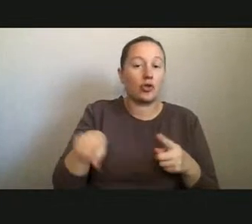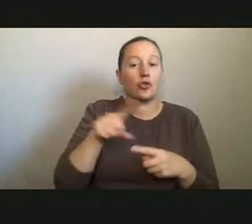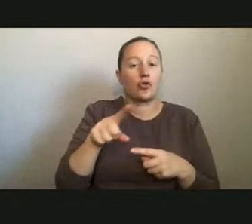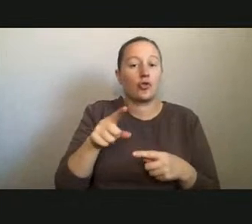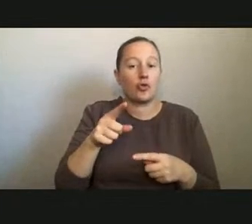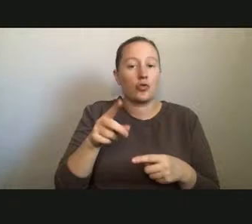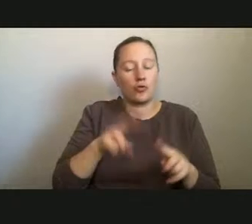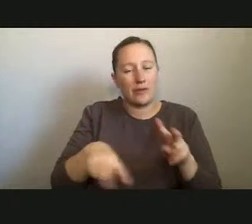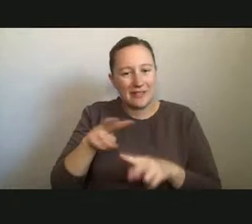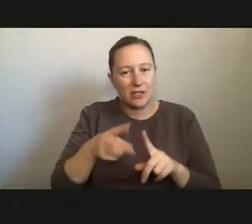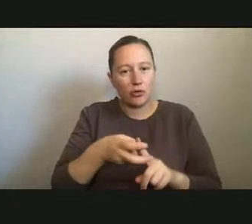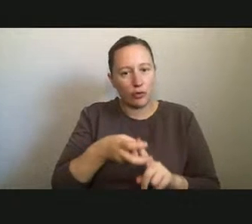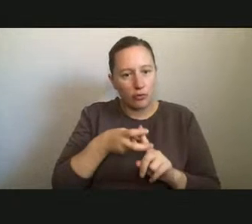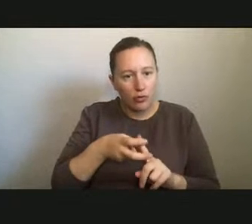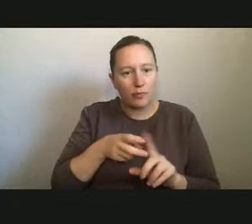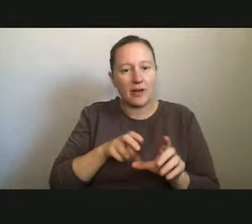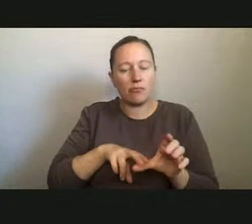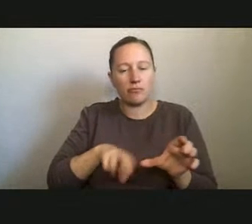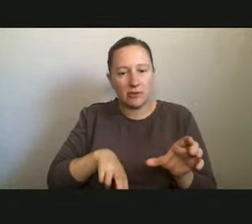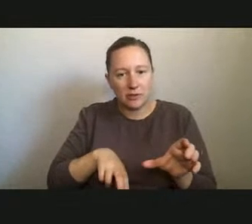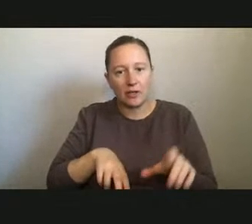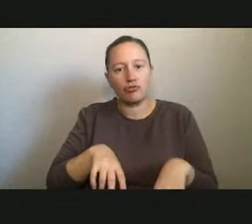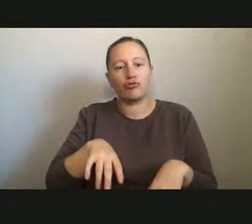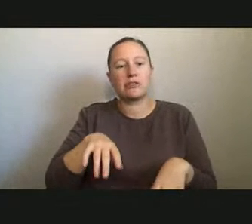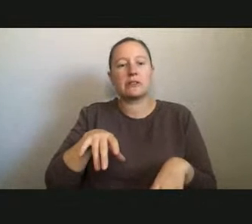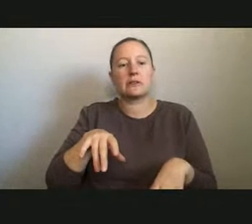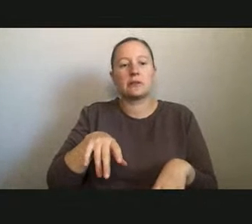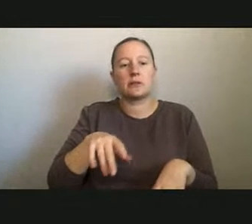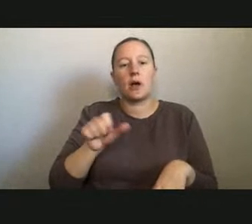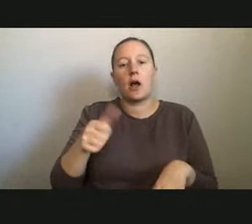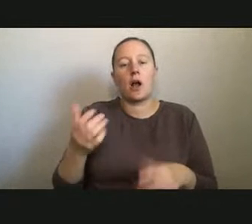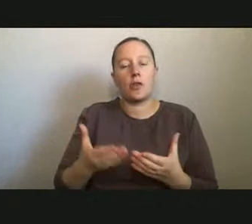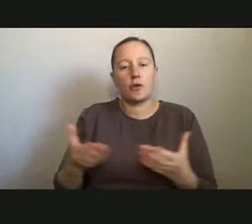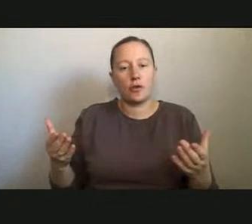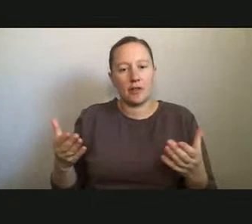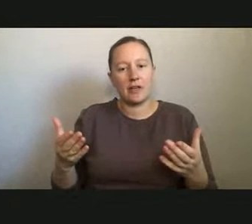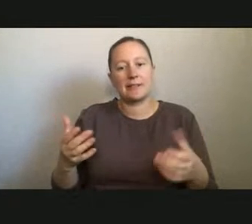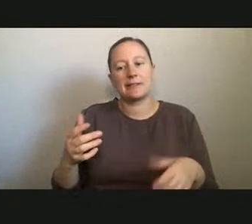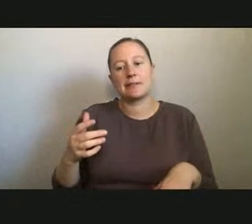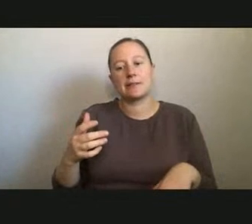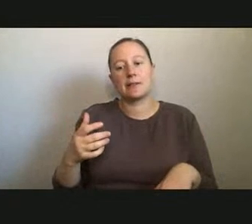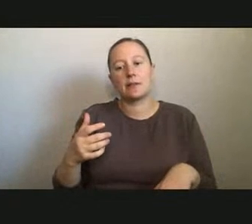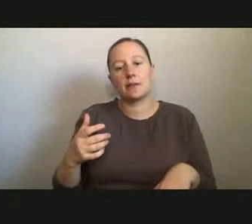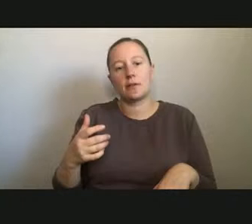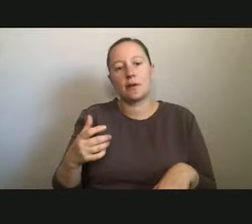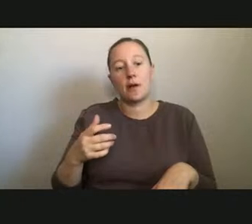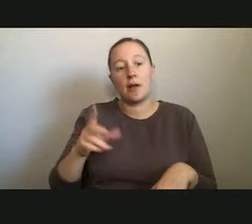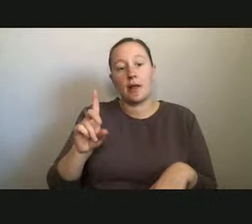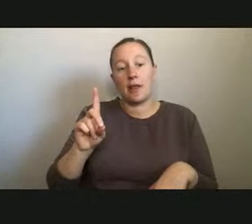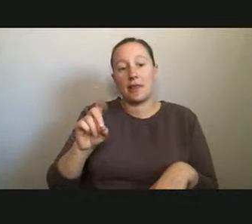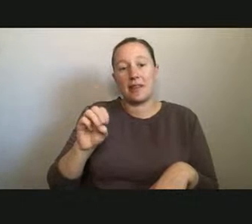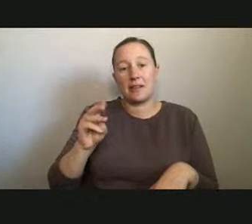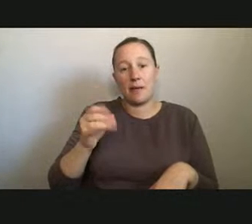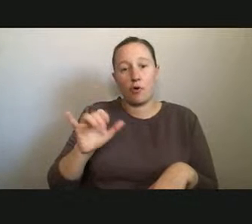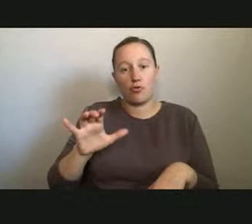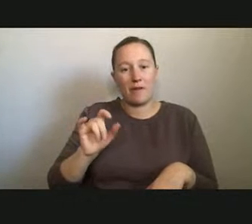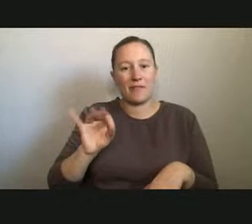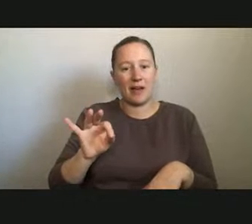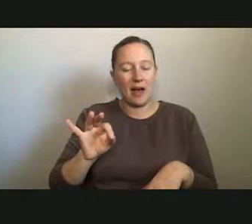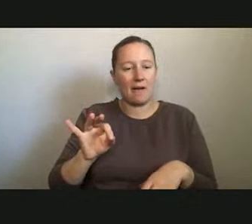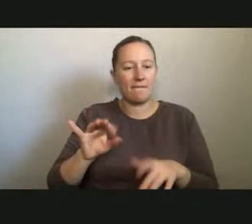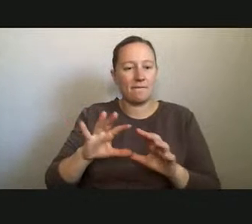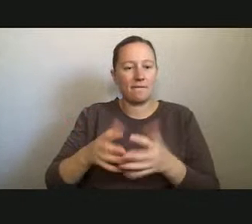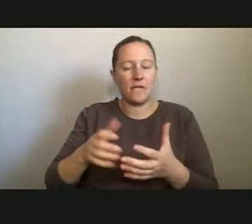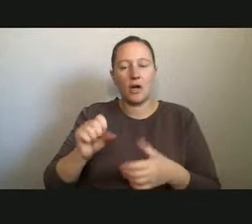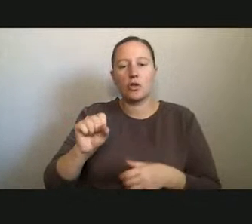retention early and often. Some other points to consider, things to think about, are the demographics of the source population. This sounds